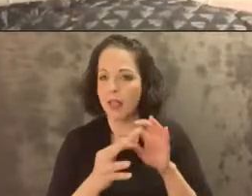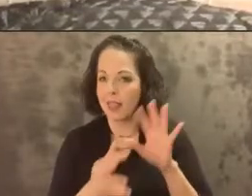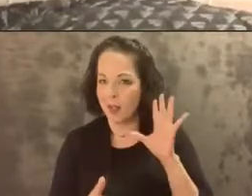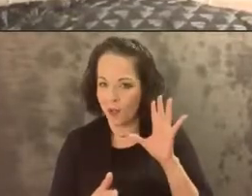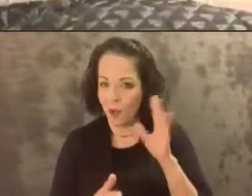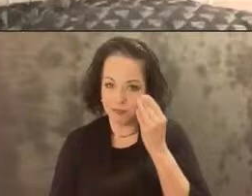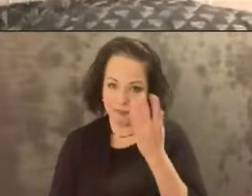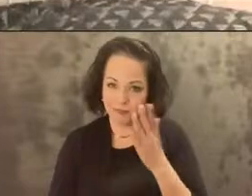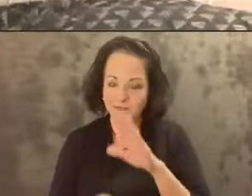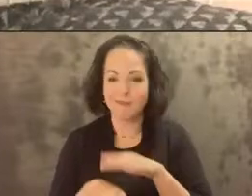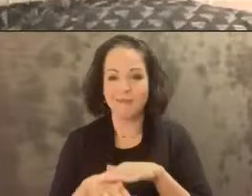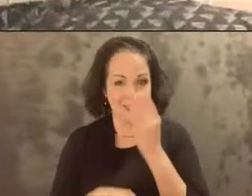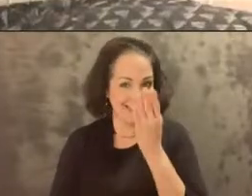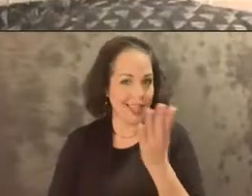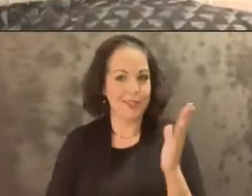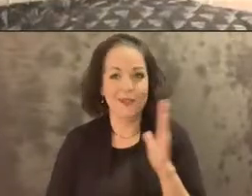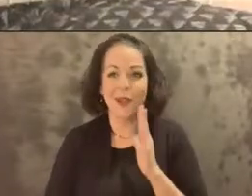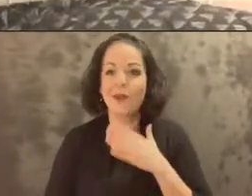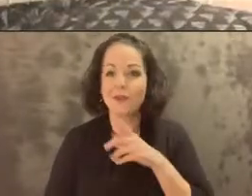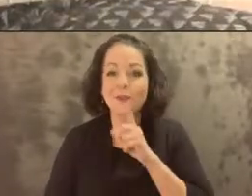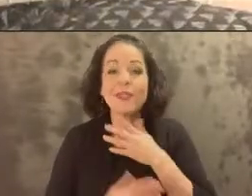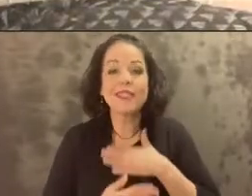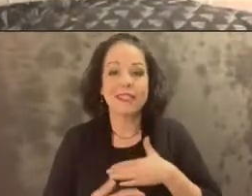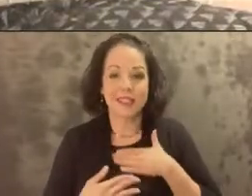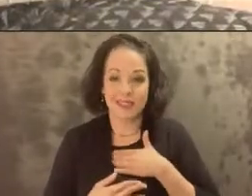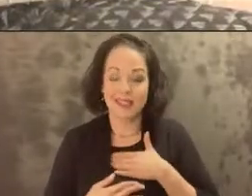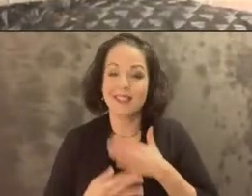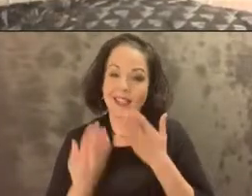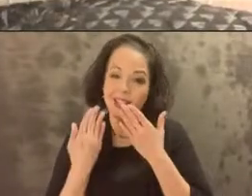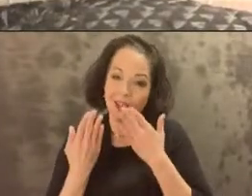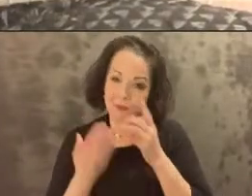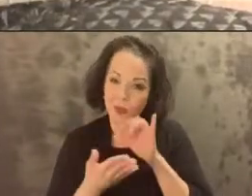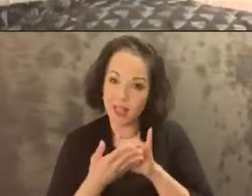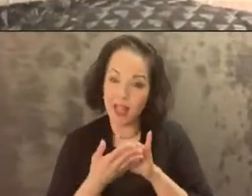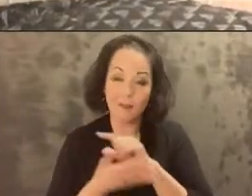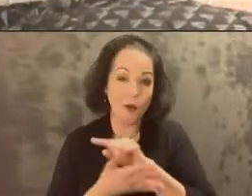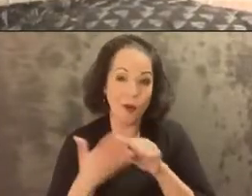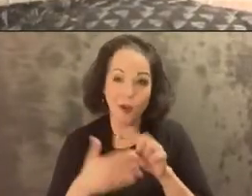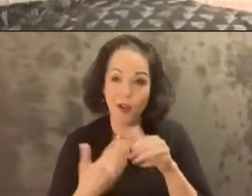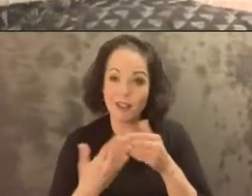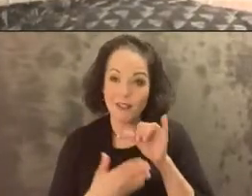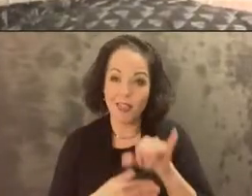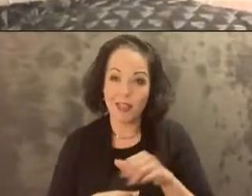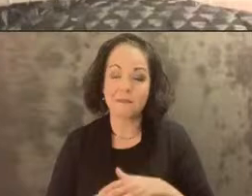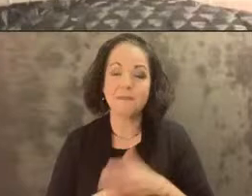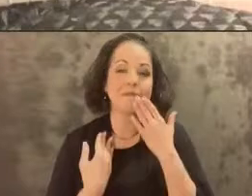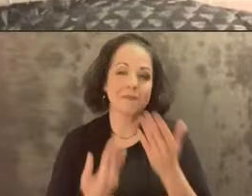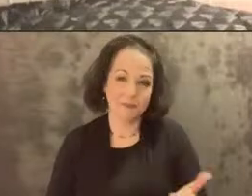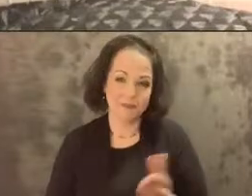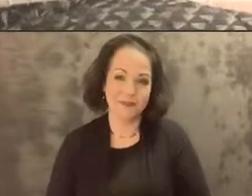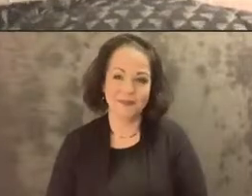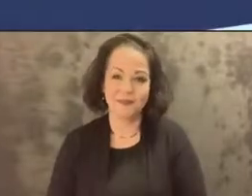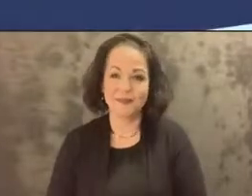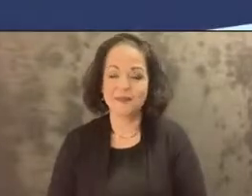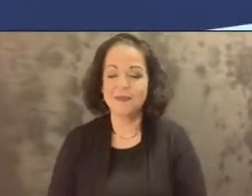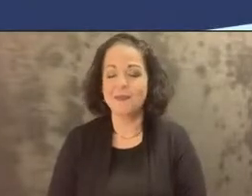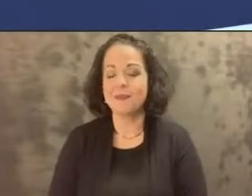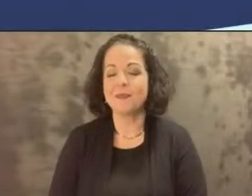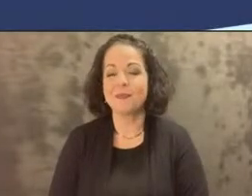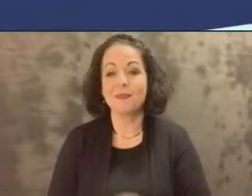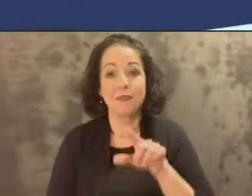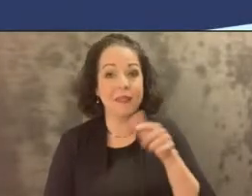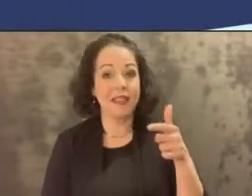without expressing my extreme gratitude for all of that. Thank you. Fantastic. Dr. Martinez,